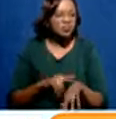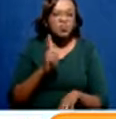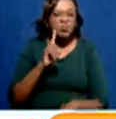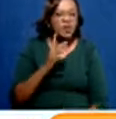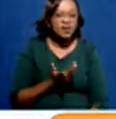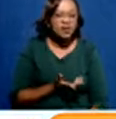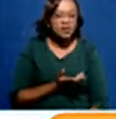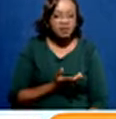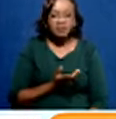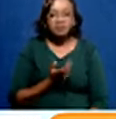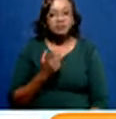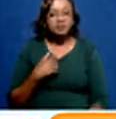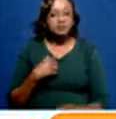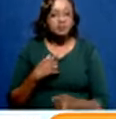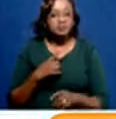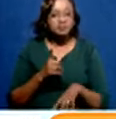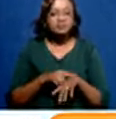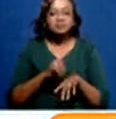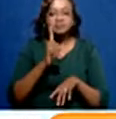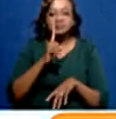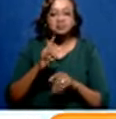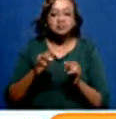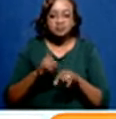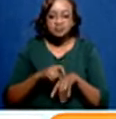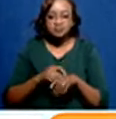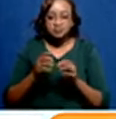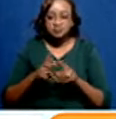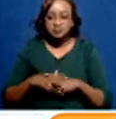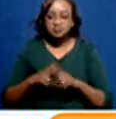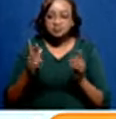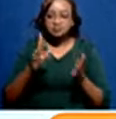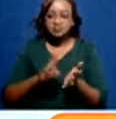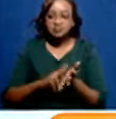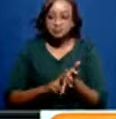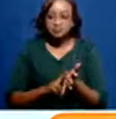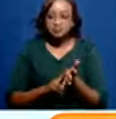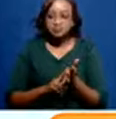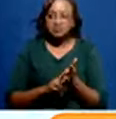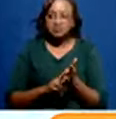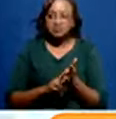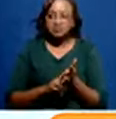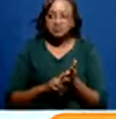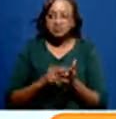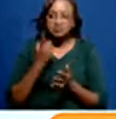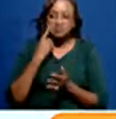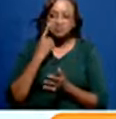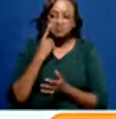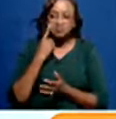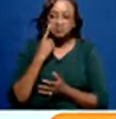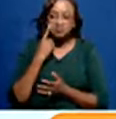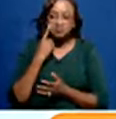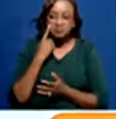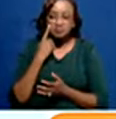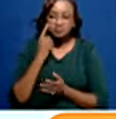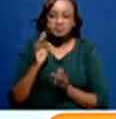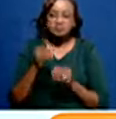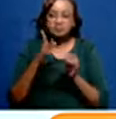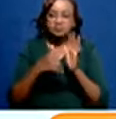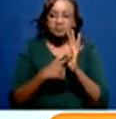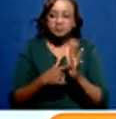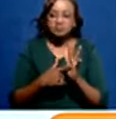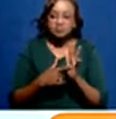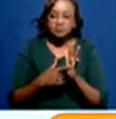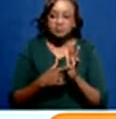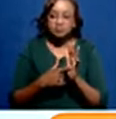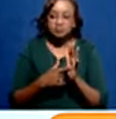deploy it? You have to deploy it at the point of registration. And that we cannot, you see, at the end of the day, for example, I'll give you an example. The means